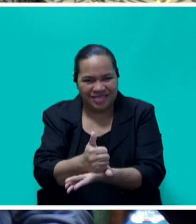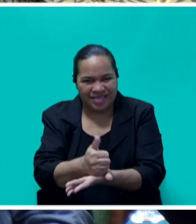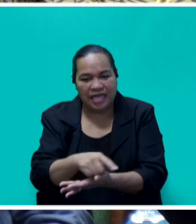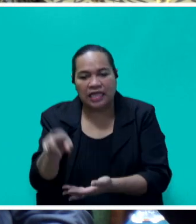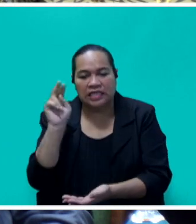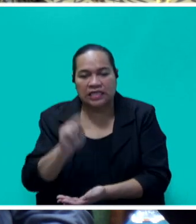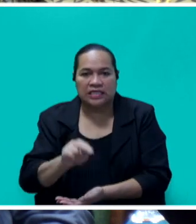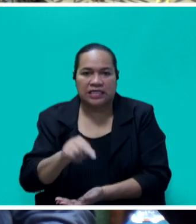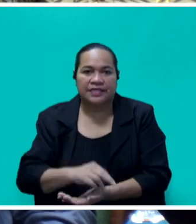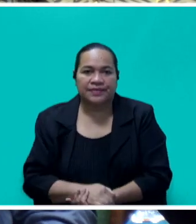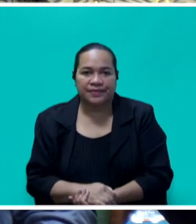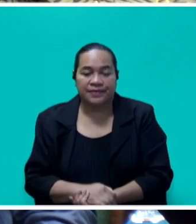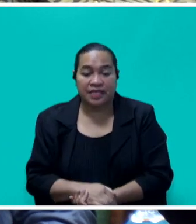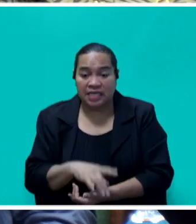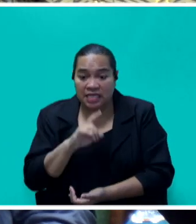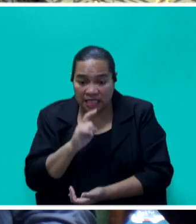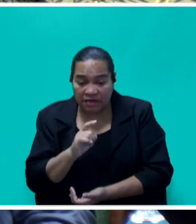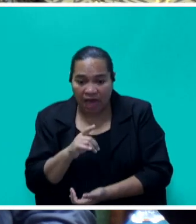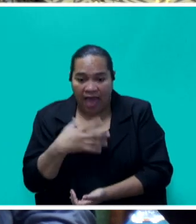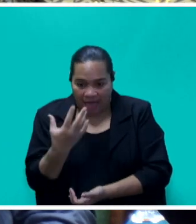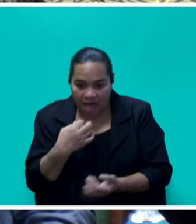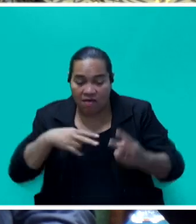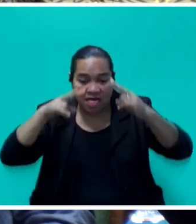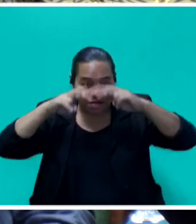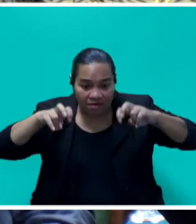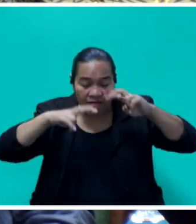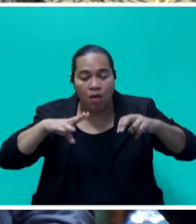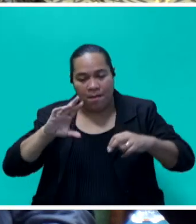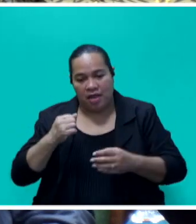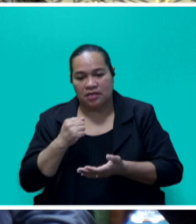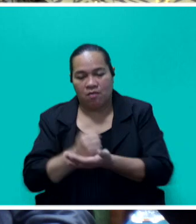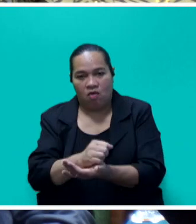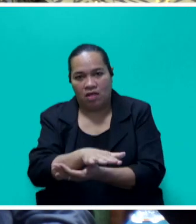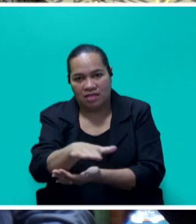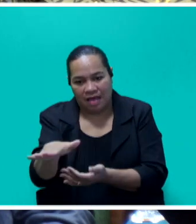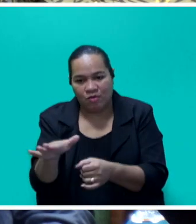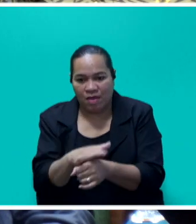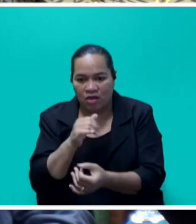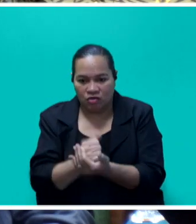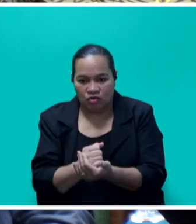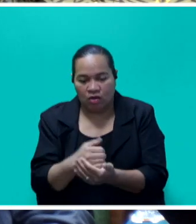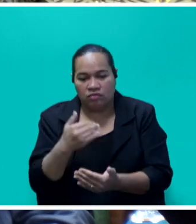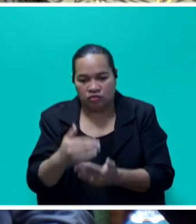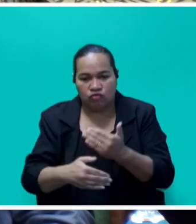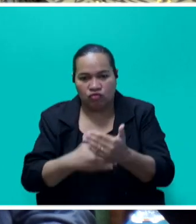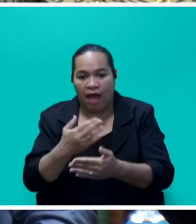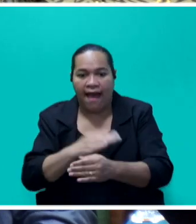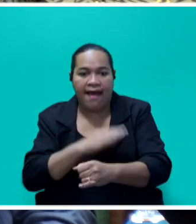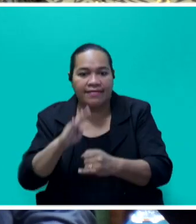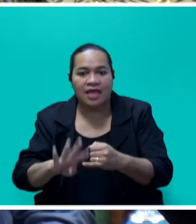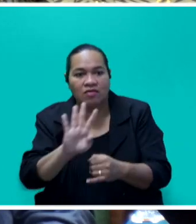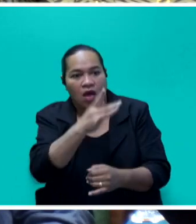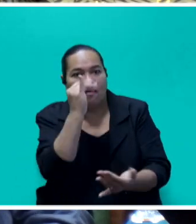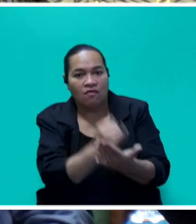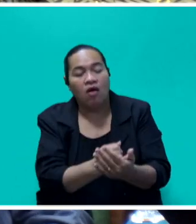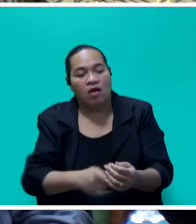require. And if there are investigations, they must be supported and ensured that it goes all the way to prosecution. Mr.